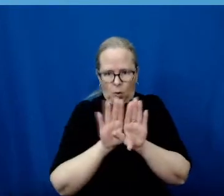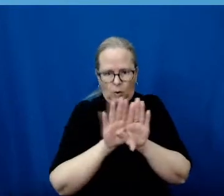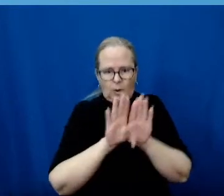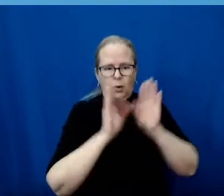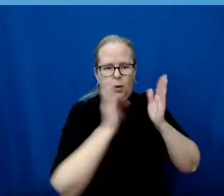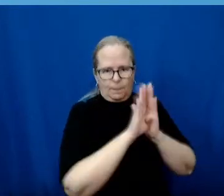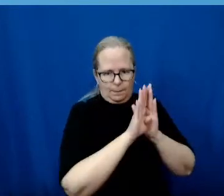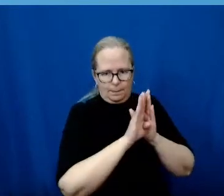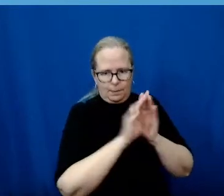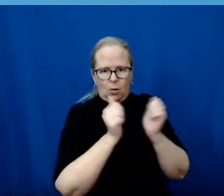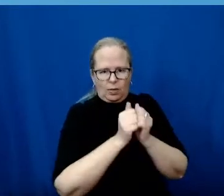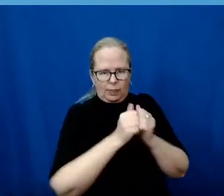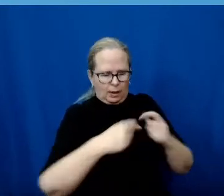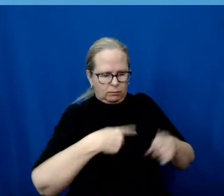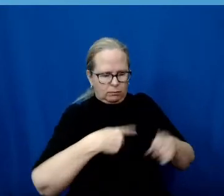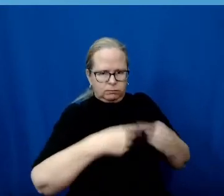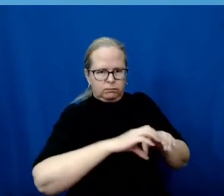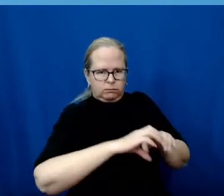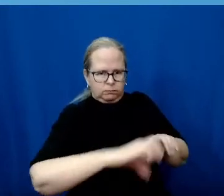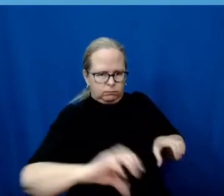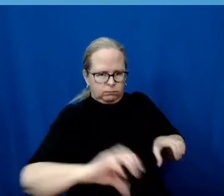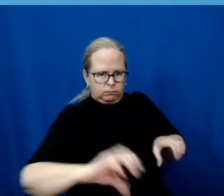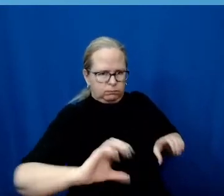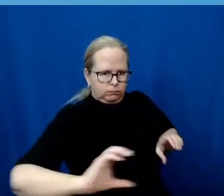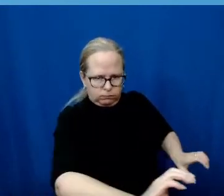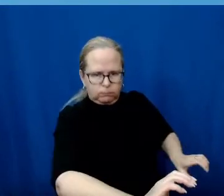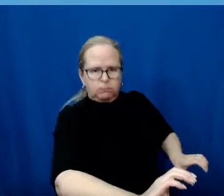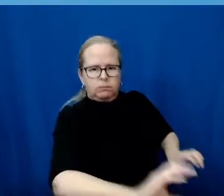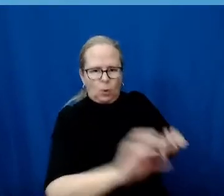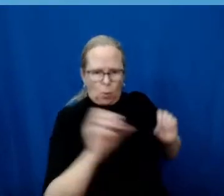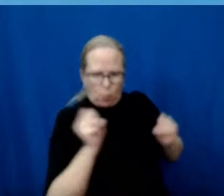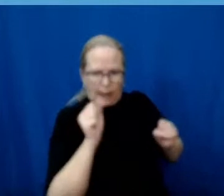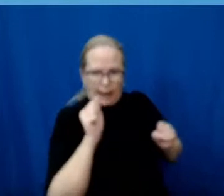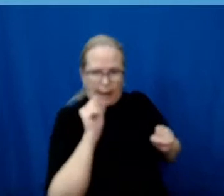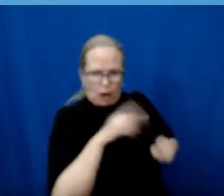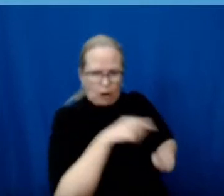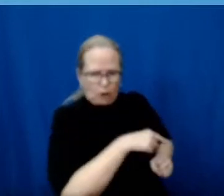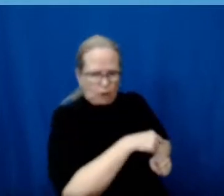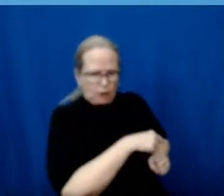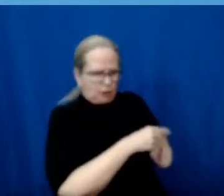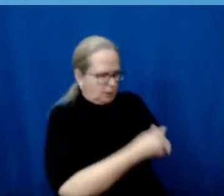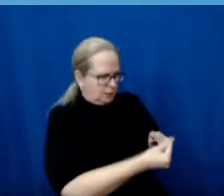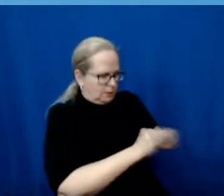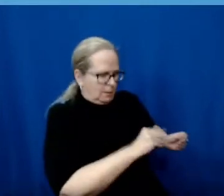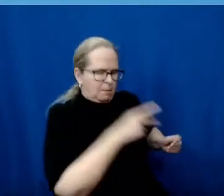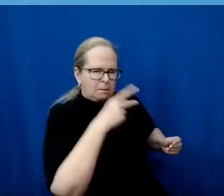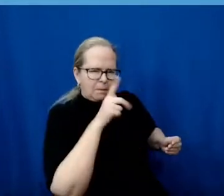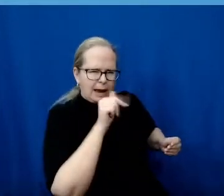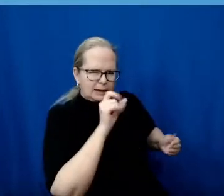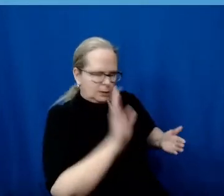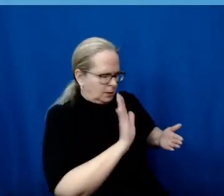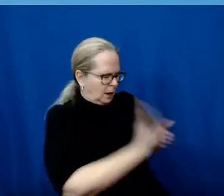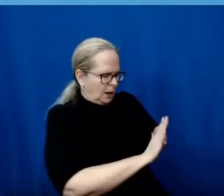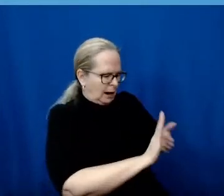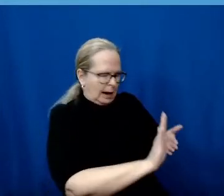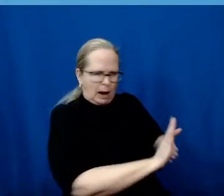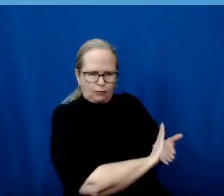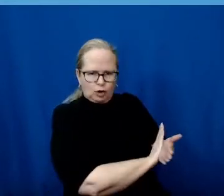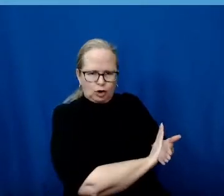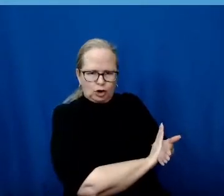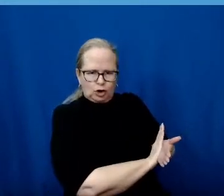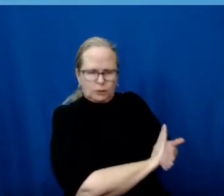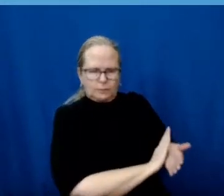positive pressure outlet, the air coming out to heat or cool the room. It is another step of